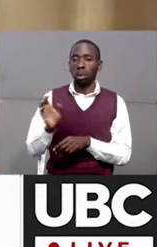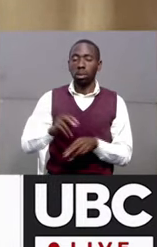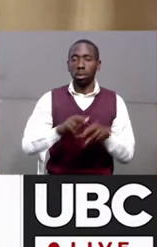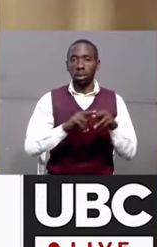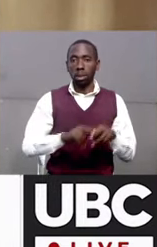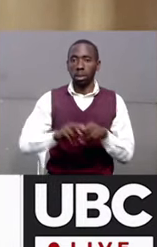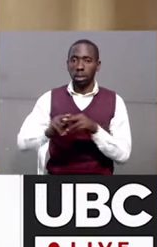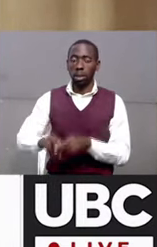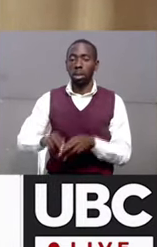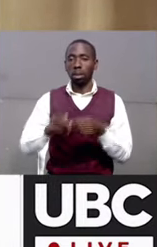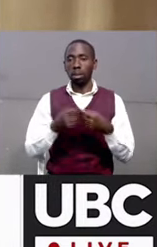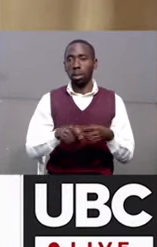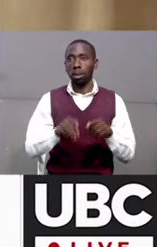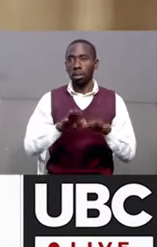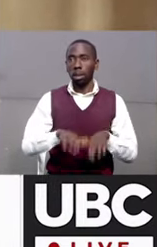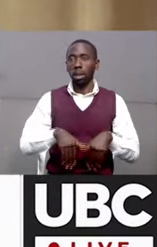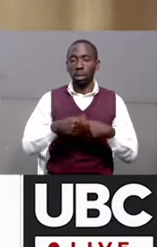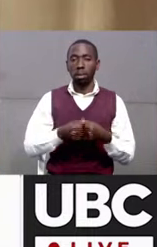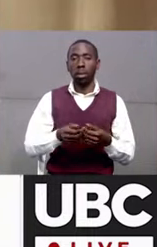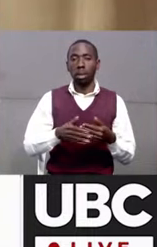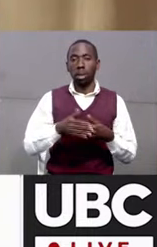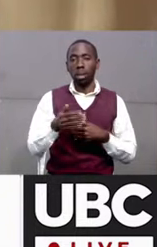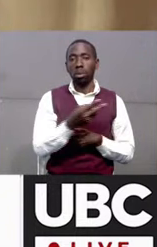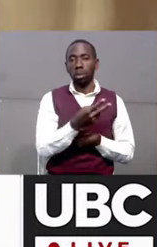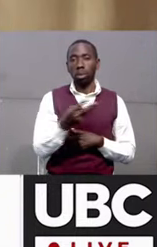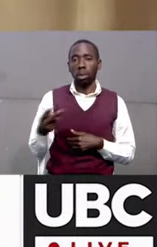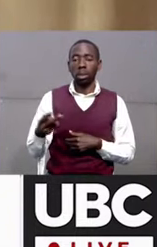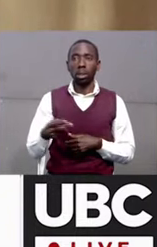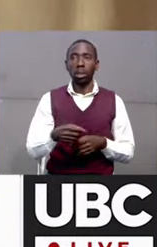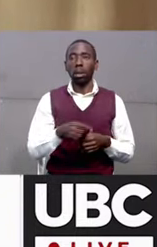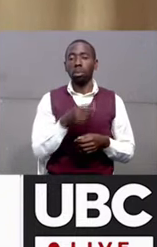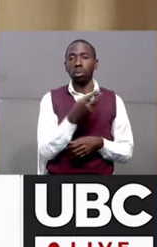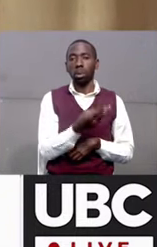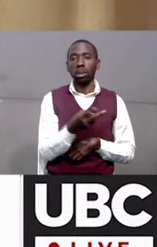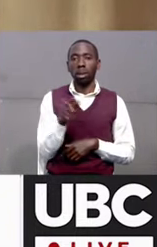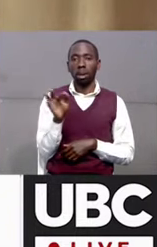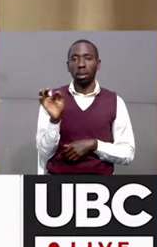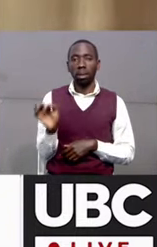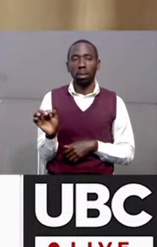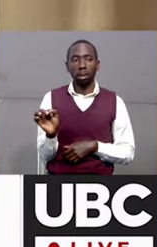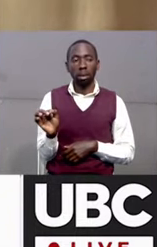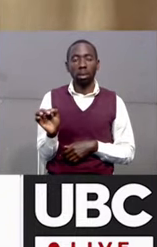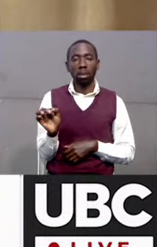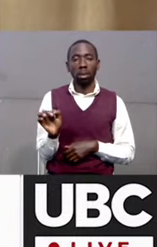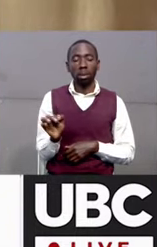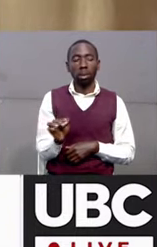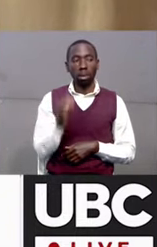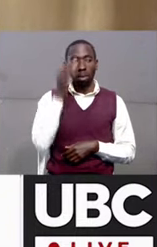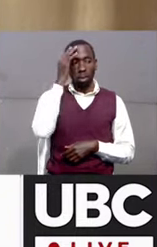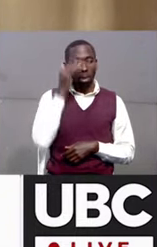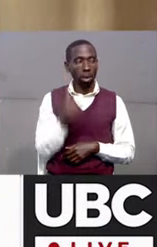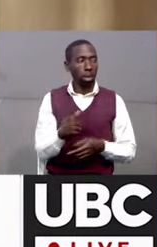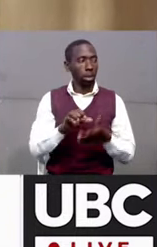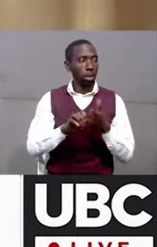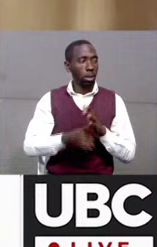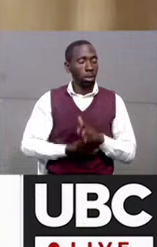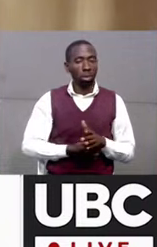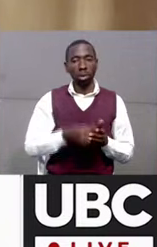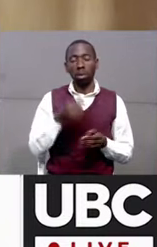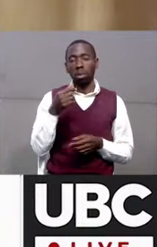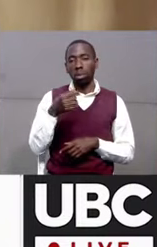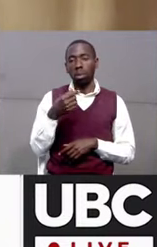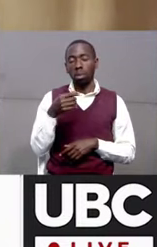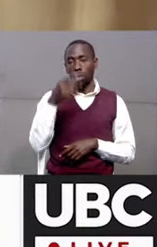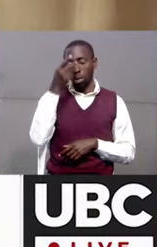house will not be sitting for the next 2 weeks. That is up to 28th, considering the issue of the policy